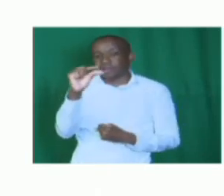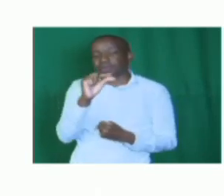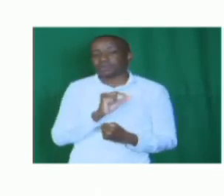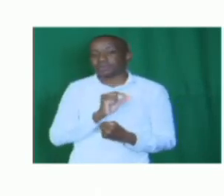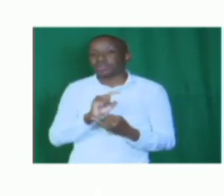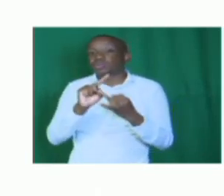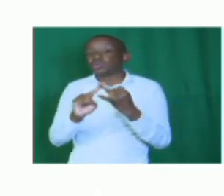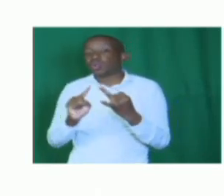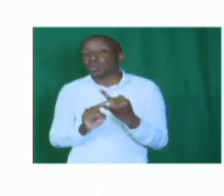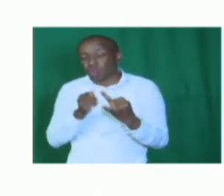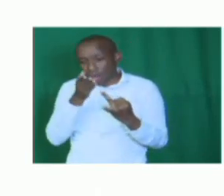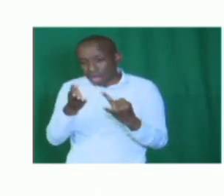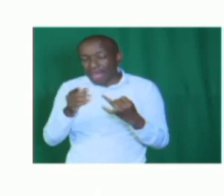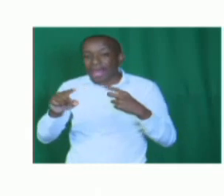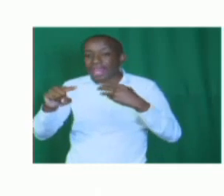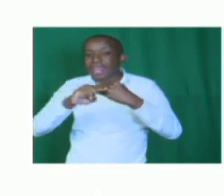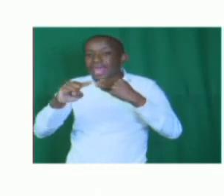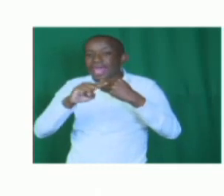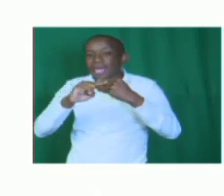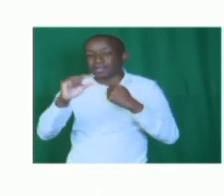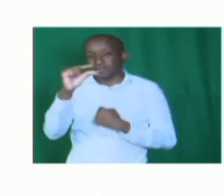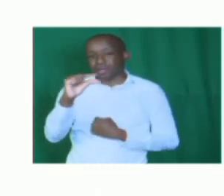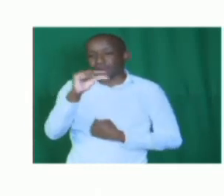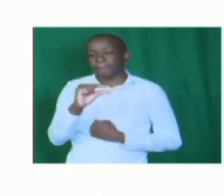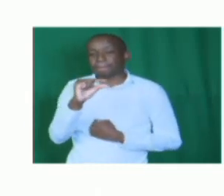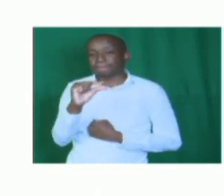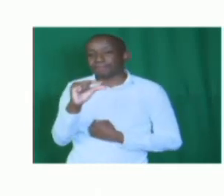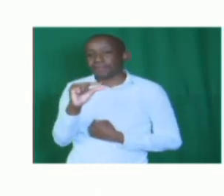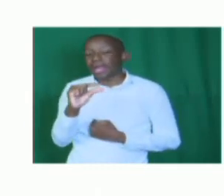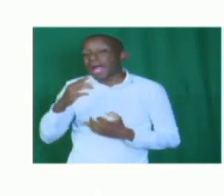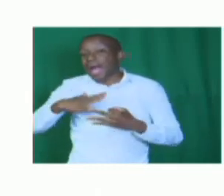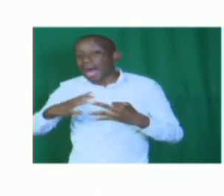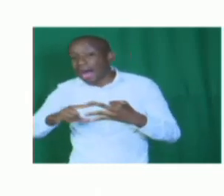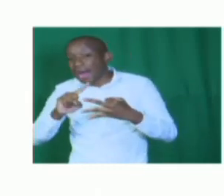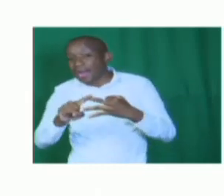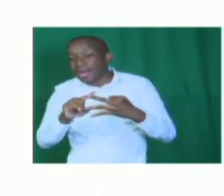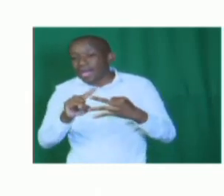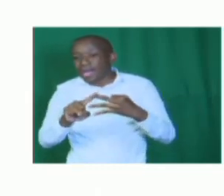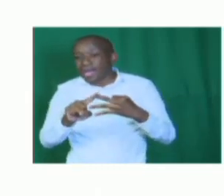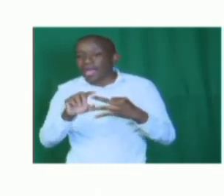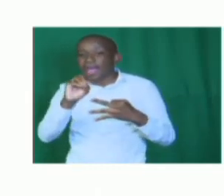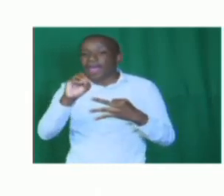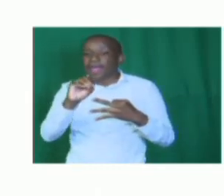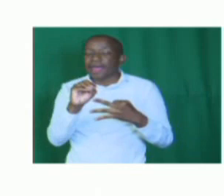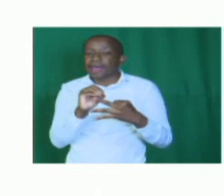one is this one, it is negative. And then next is